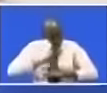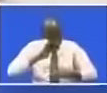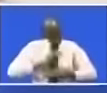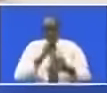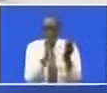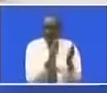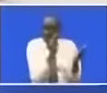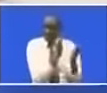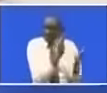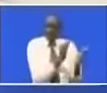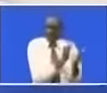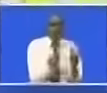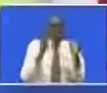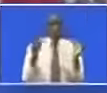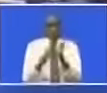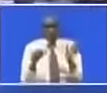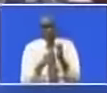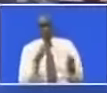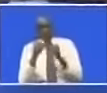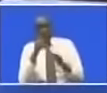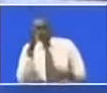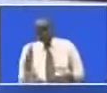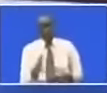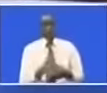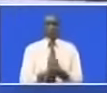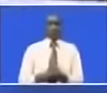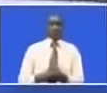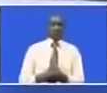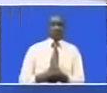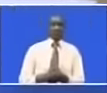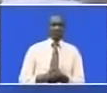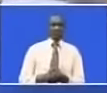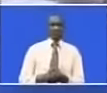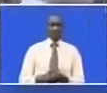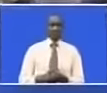a few days if they will be forced to remain indoors.